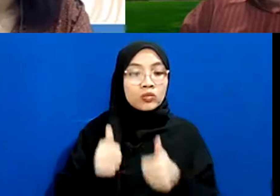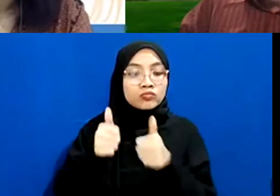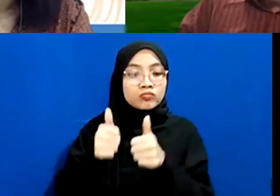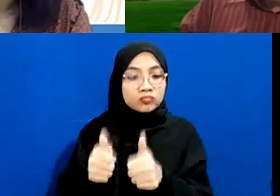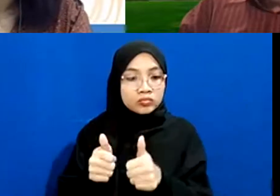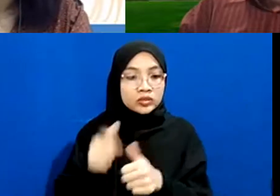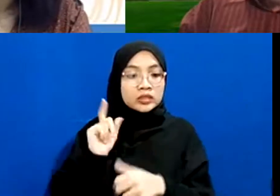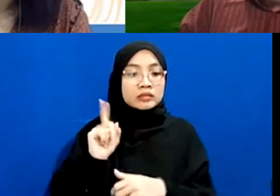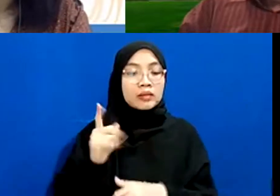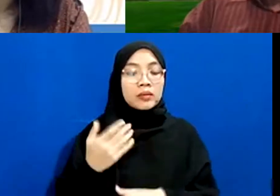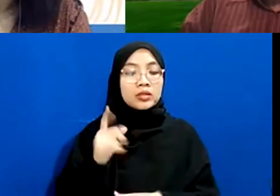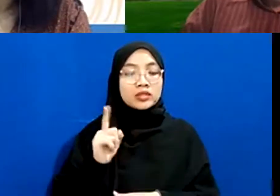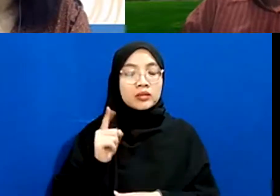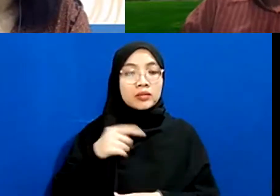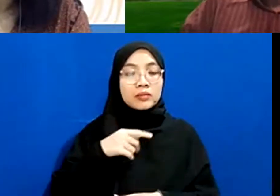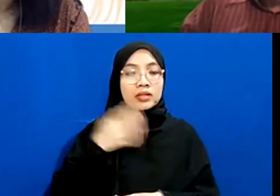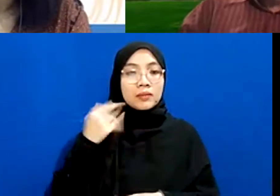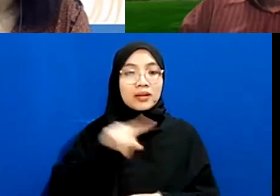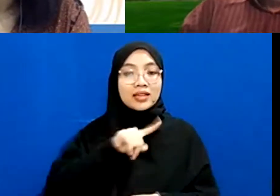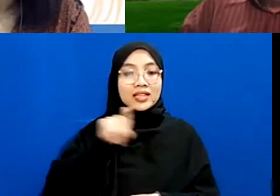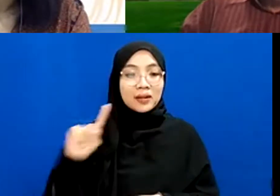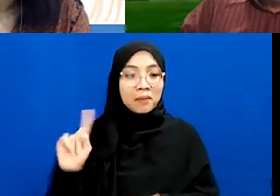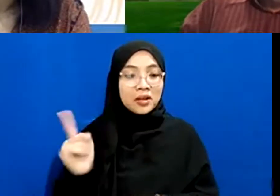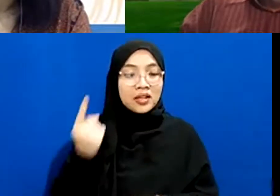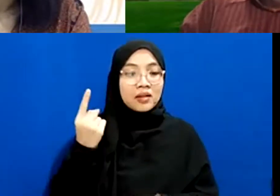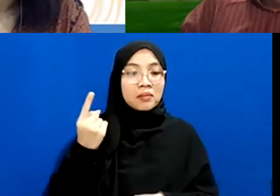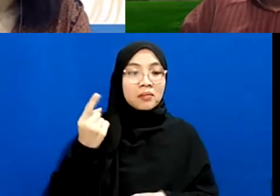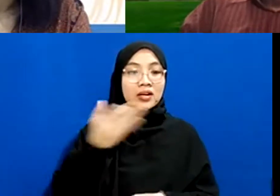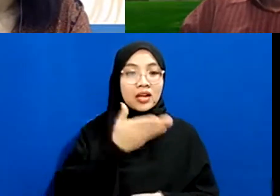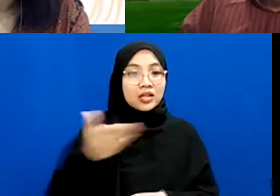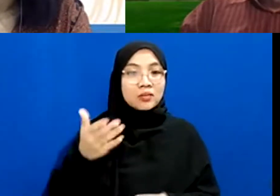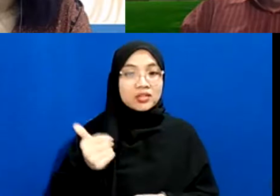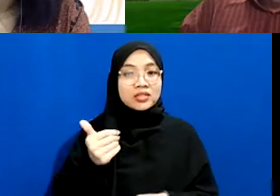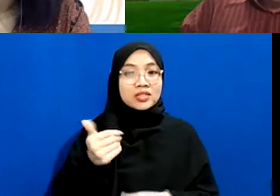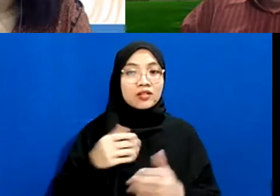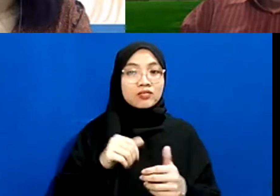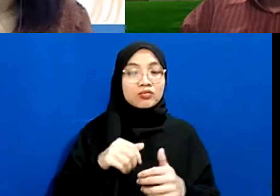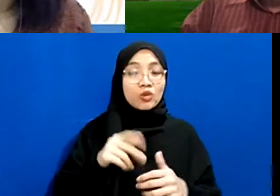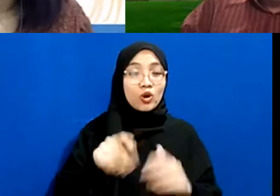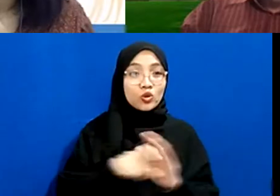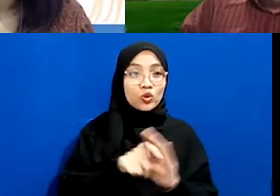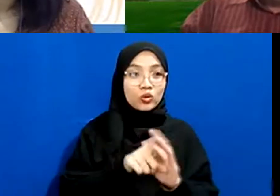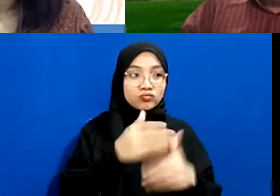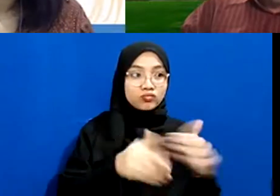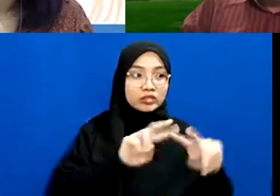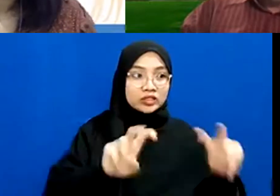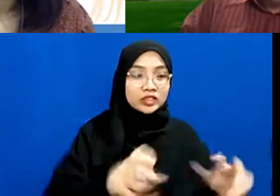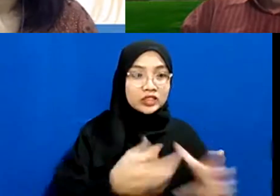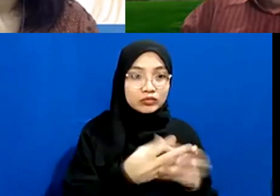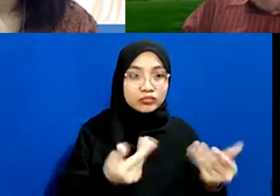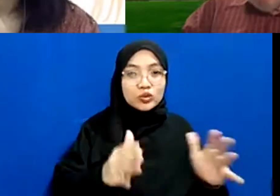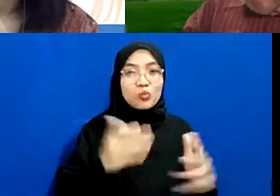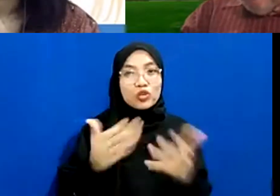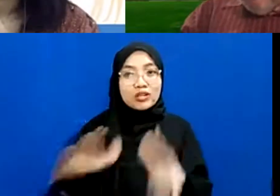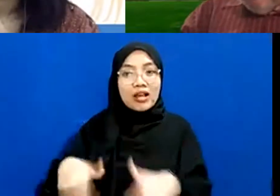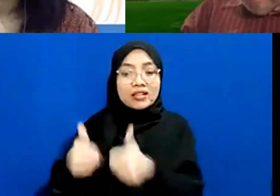you going to deal with, how are you going to communicate with somebody who may be using another form of communication? So you've really thought that through